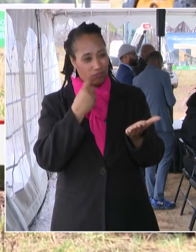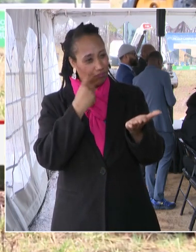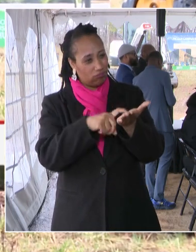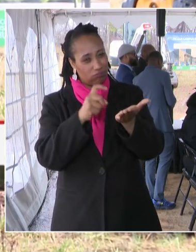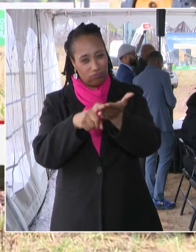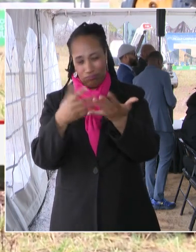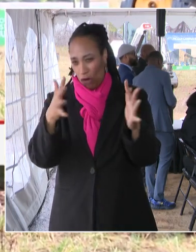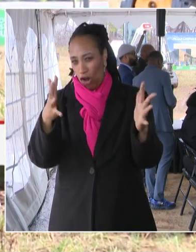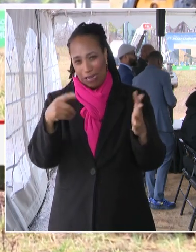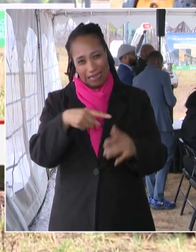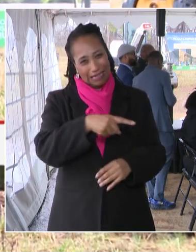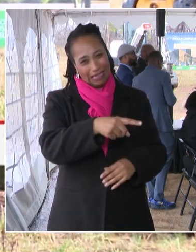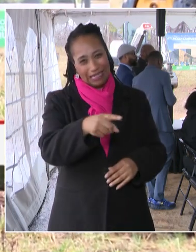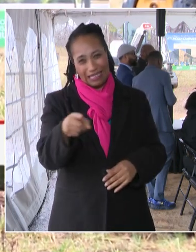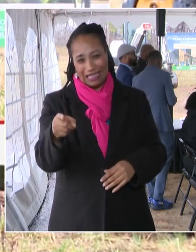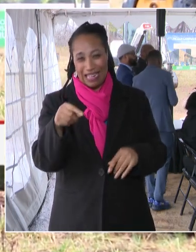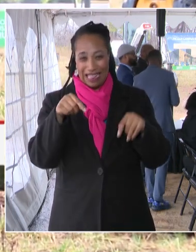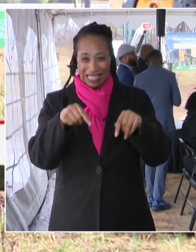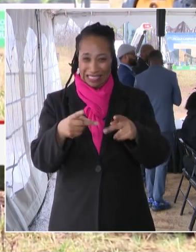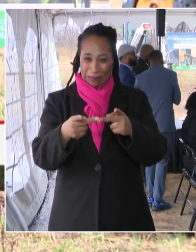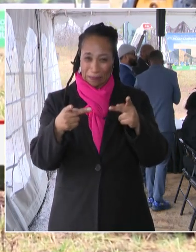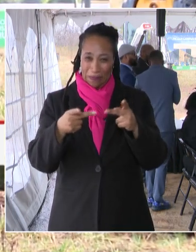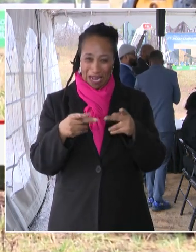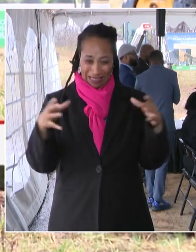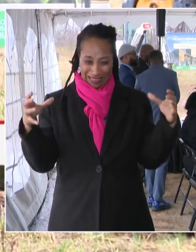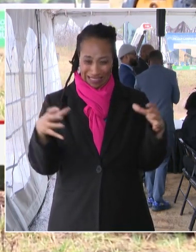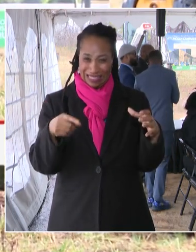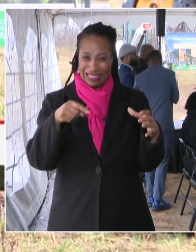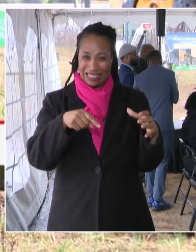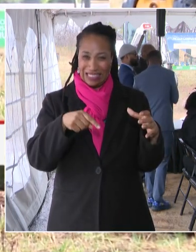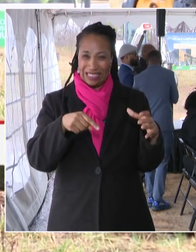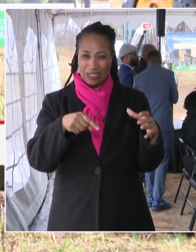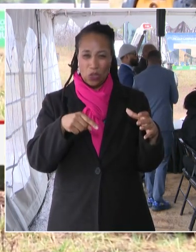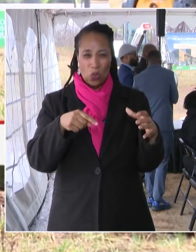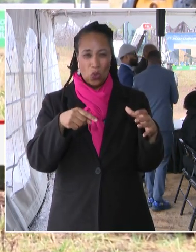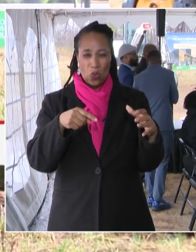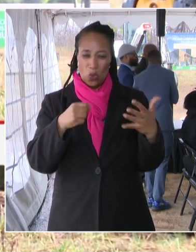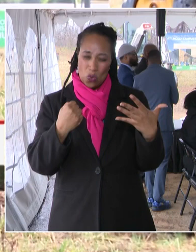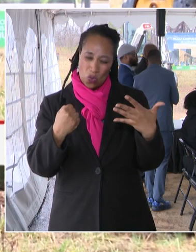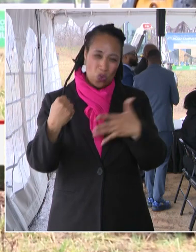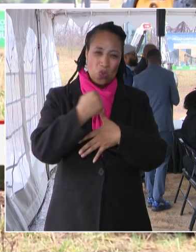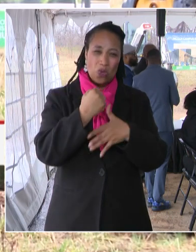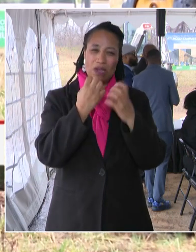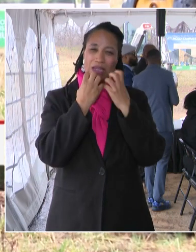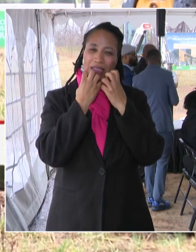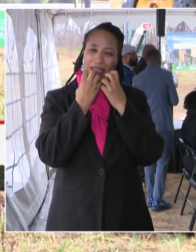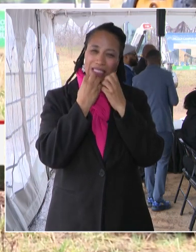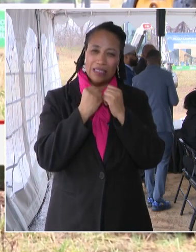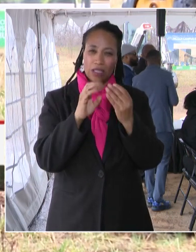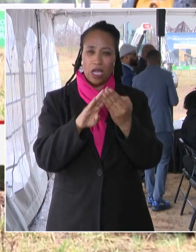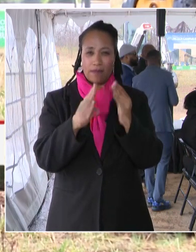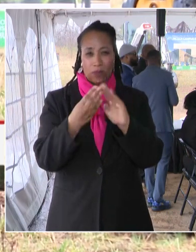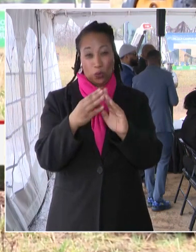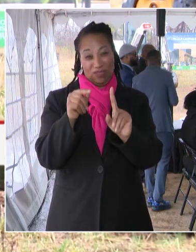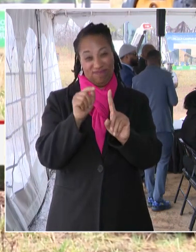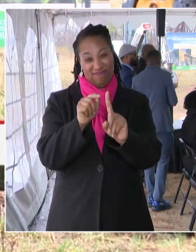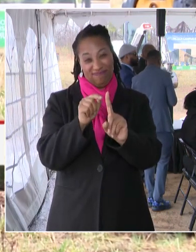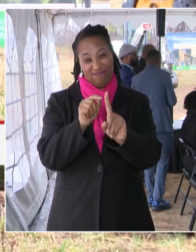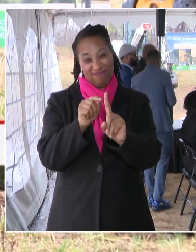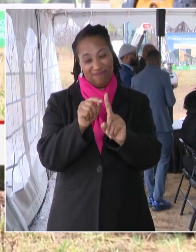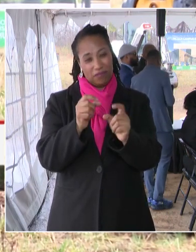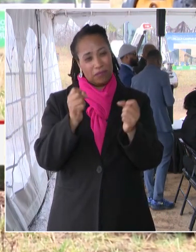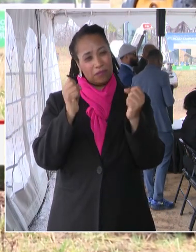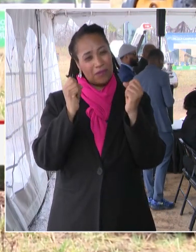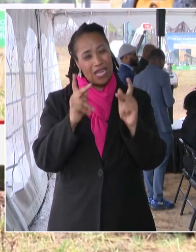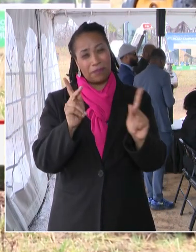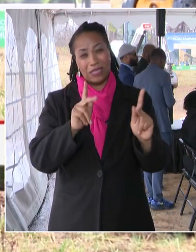of Fort Lincoln. This is, I think, a recreation crown jewel of the entire city. And we're represented by many stakeholders,